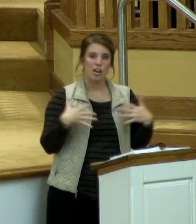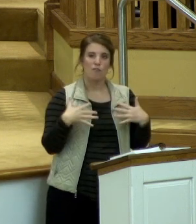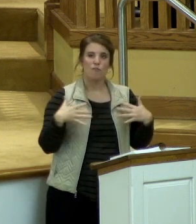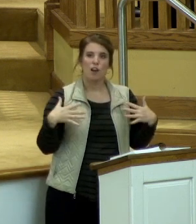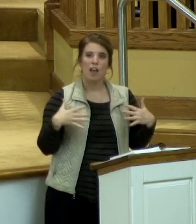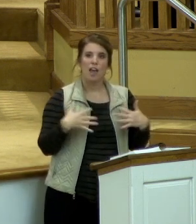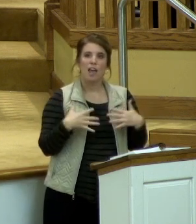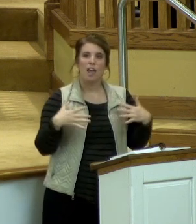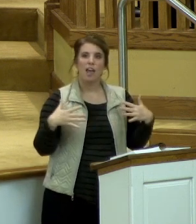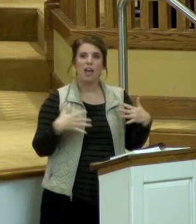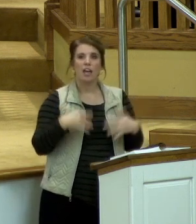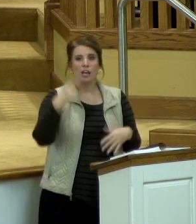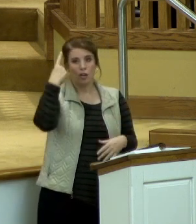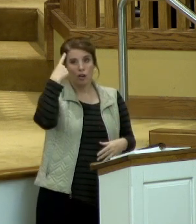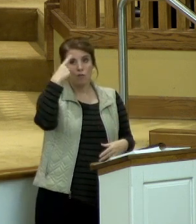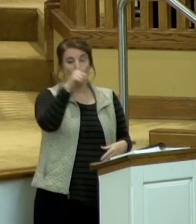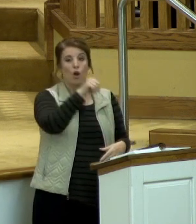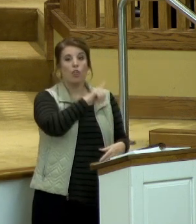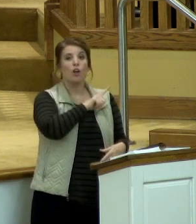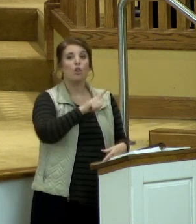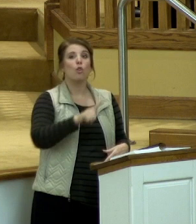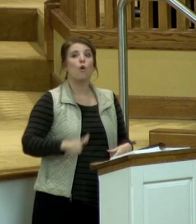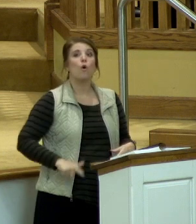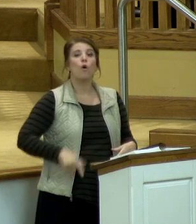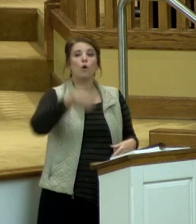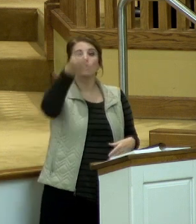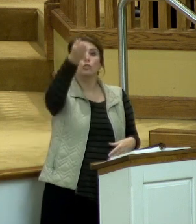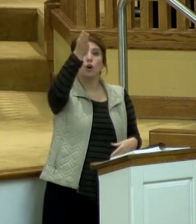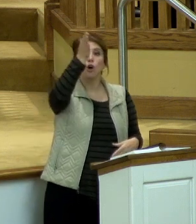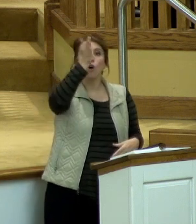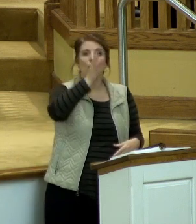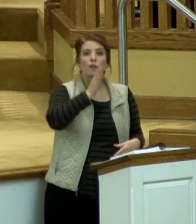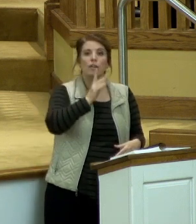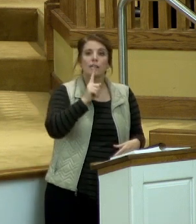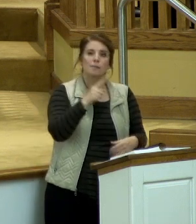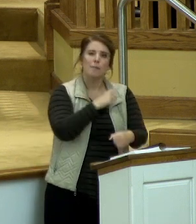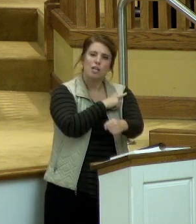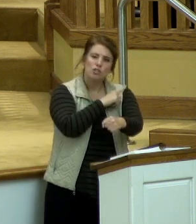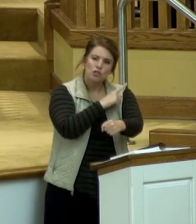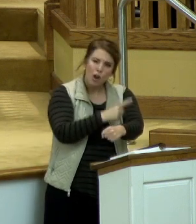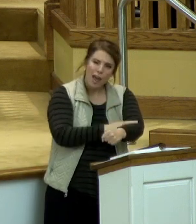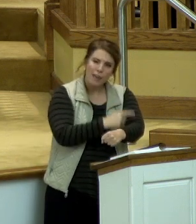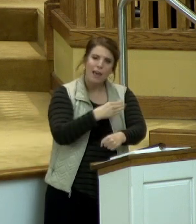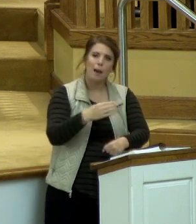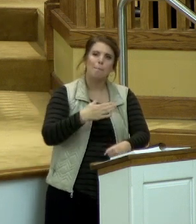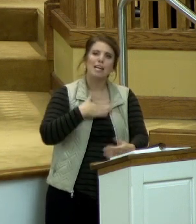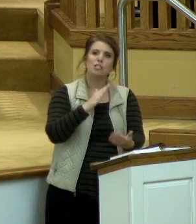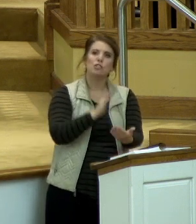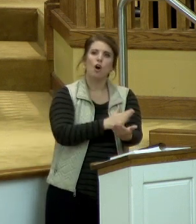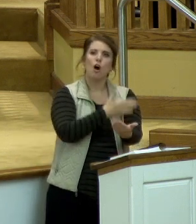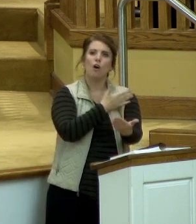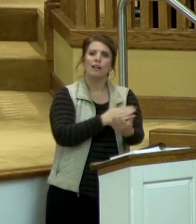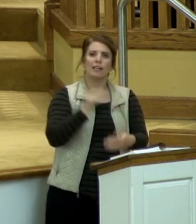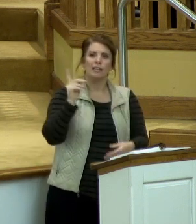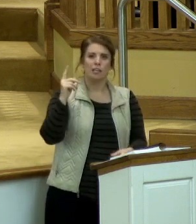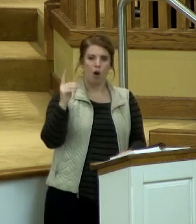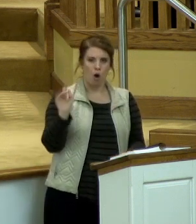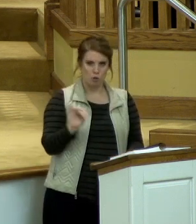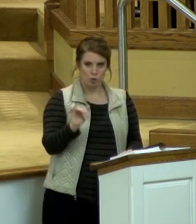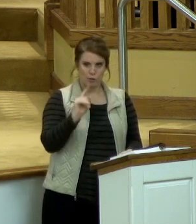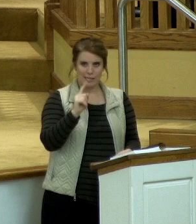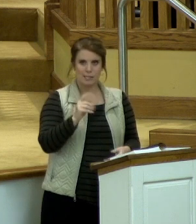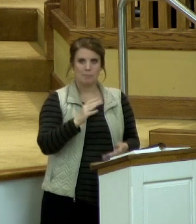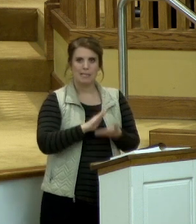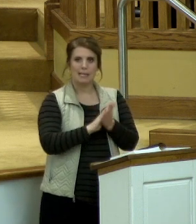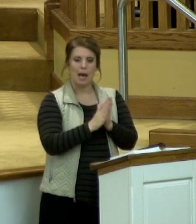be afraid. For the Lord Jehovah is my strength and my song. He